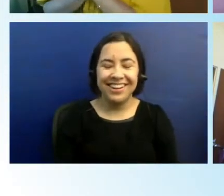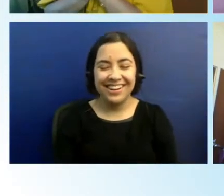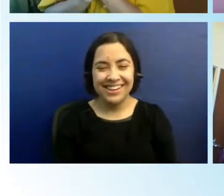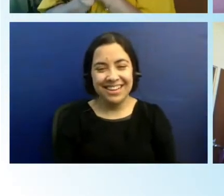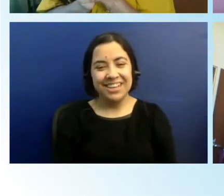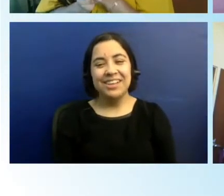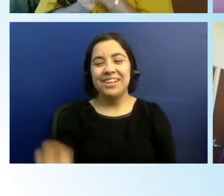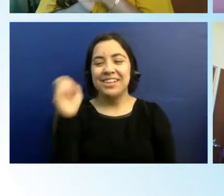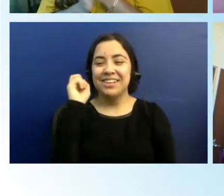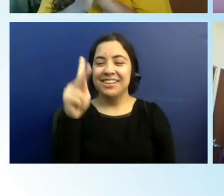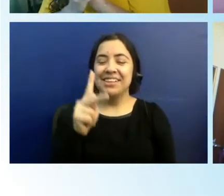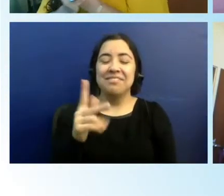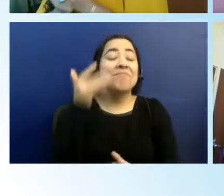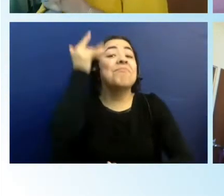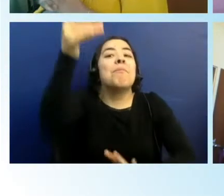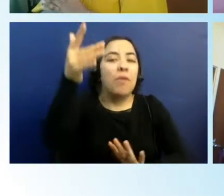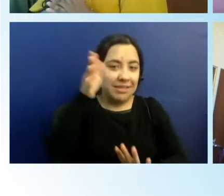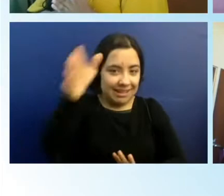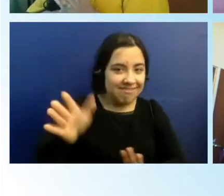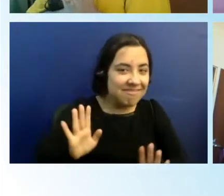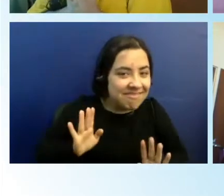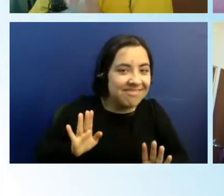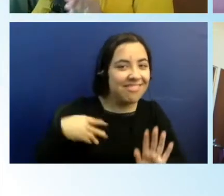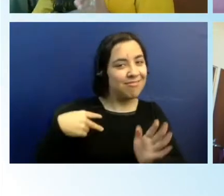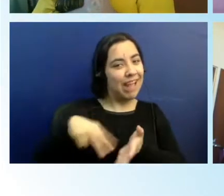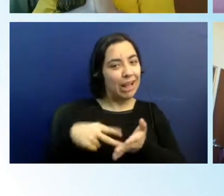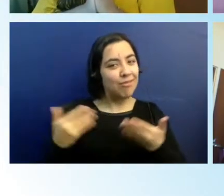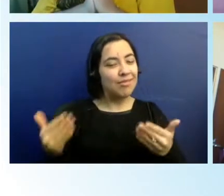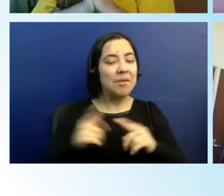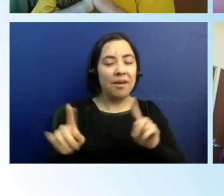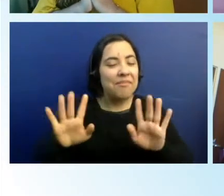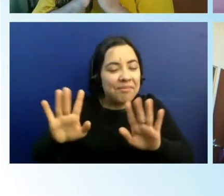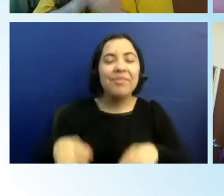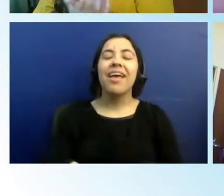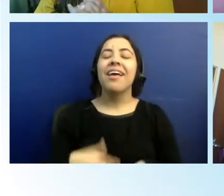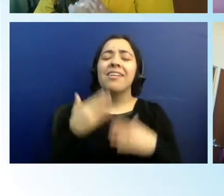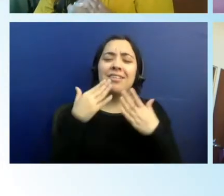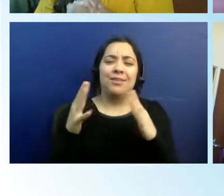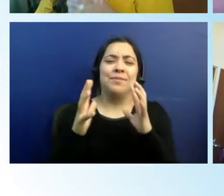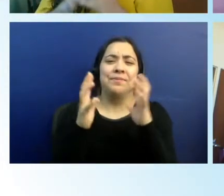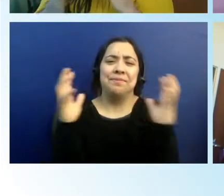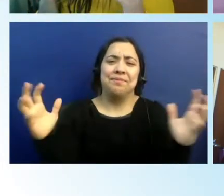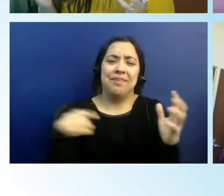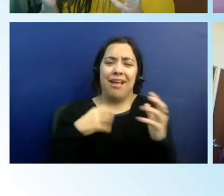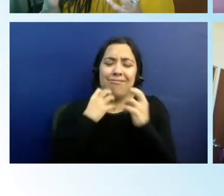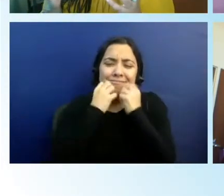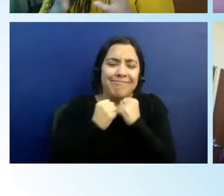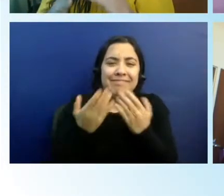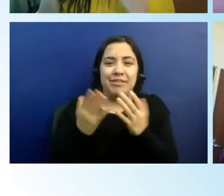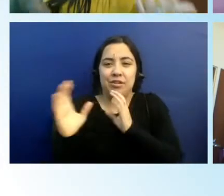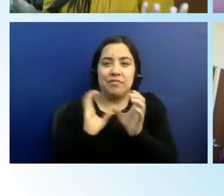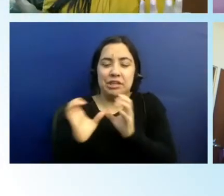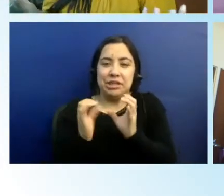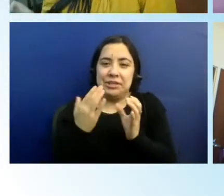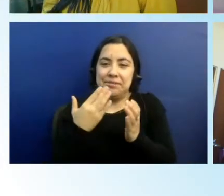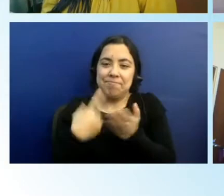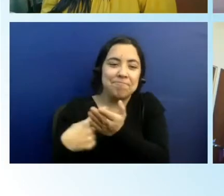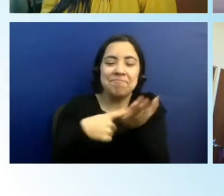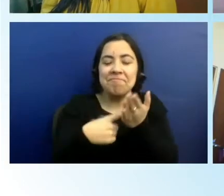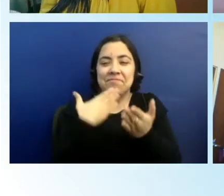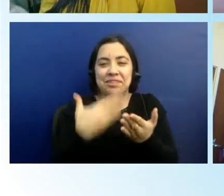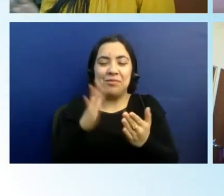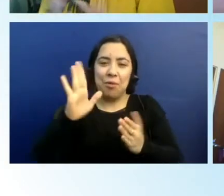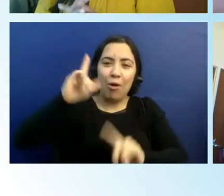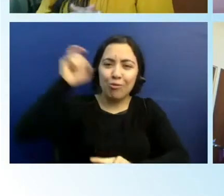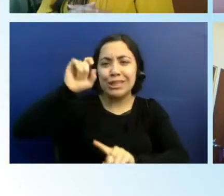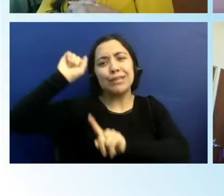that. maybe one day. But thank you all so much. I love this conversation. Thank you for your wisdom. Thank you for your